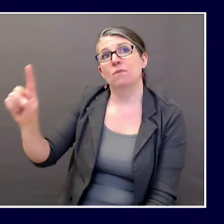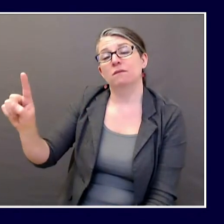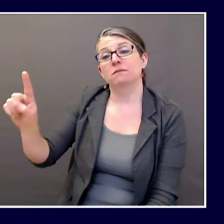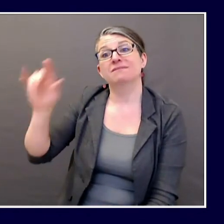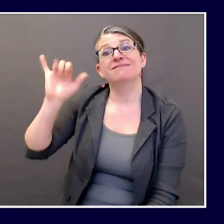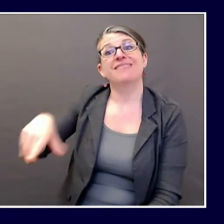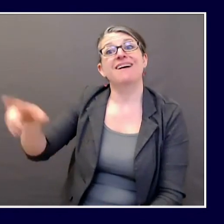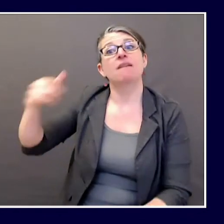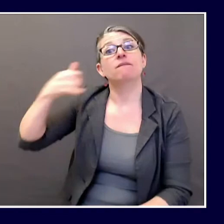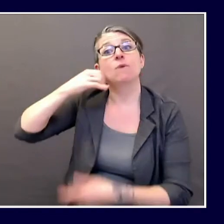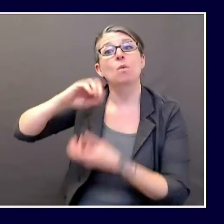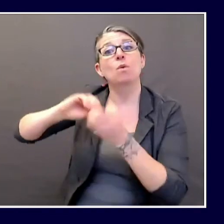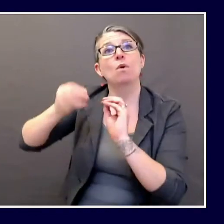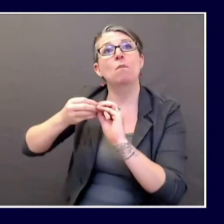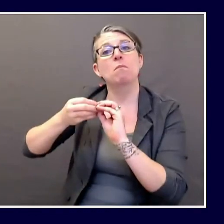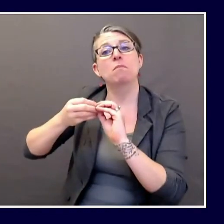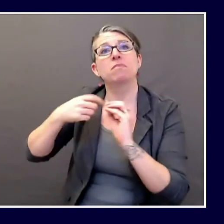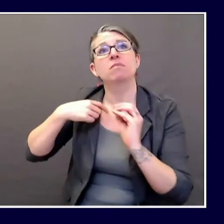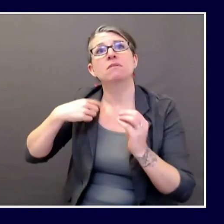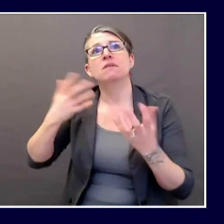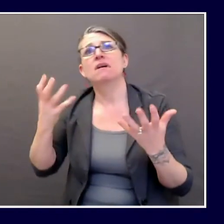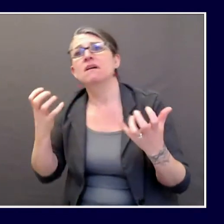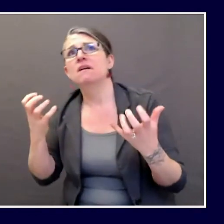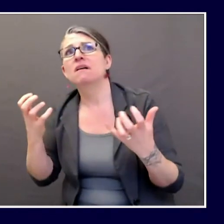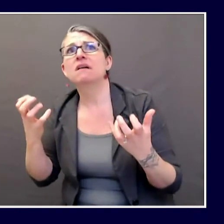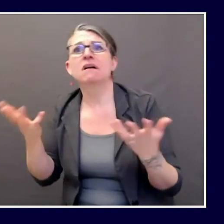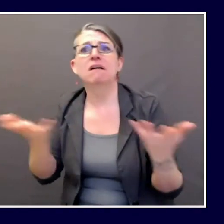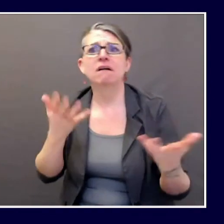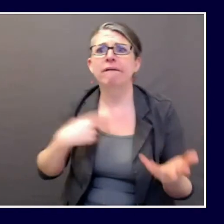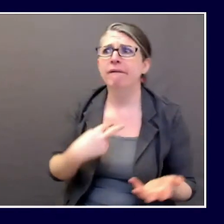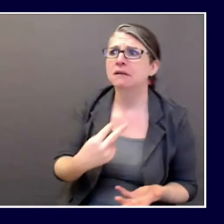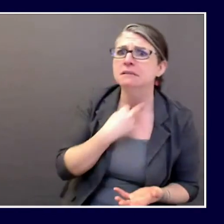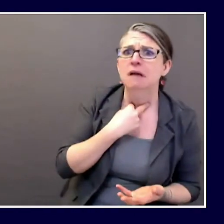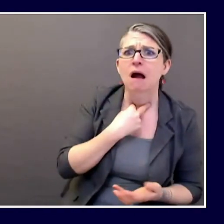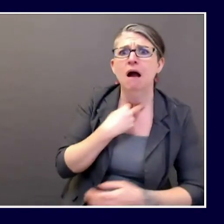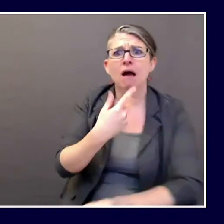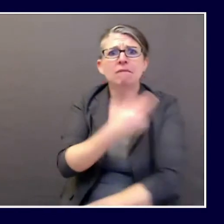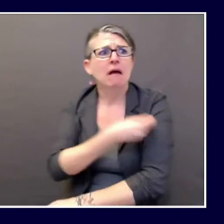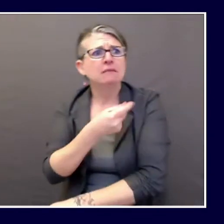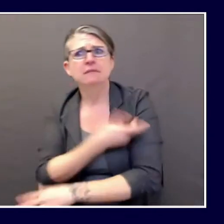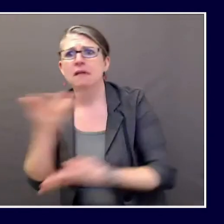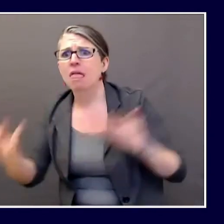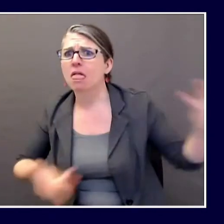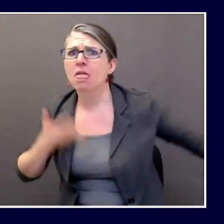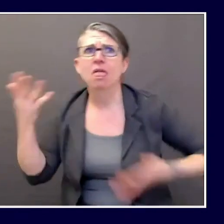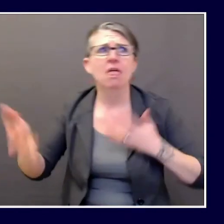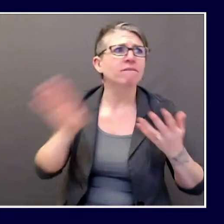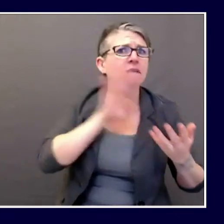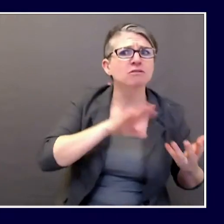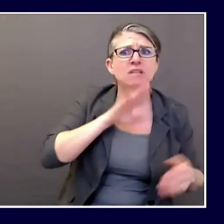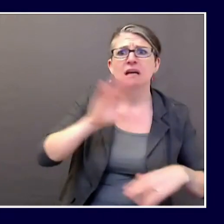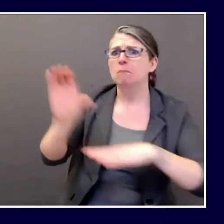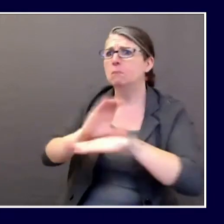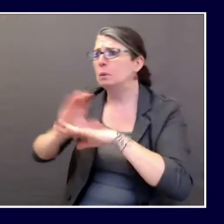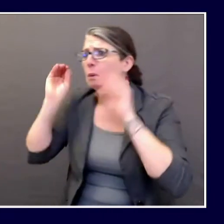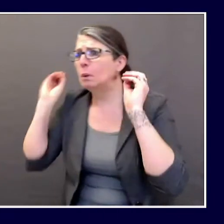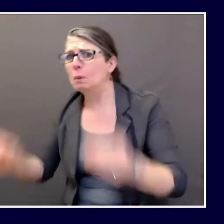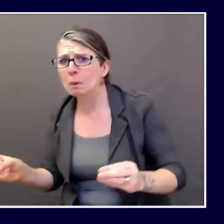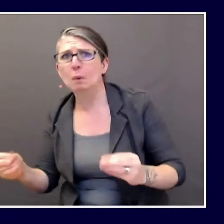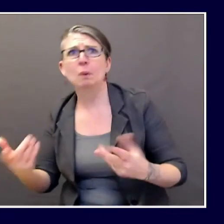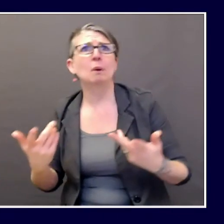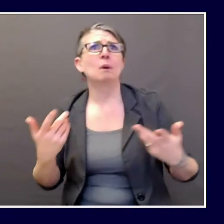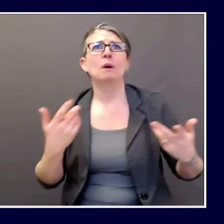are having trouble finding an appointment for vaccines because they are having difficulty accessing the